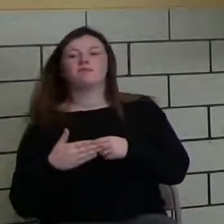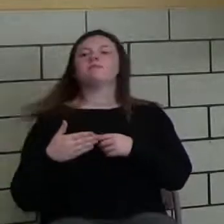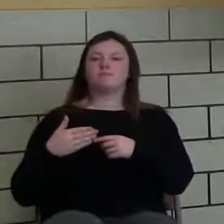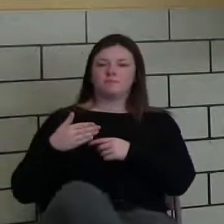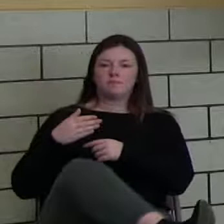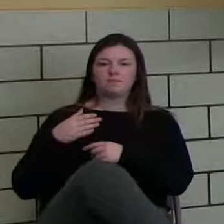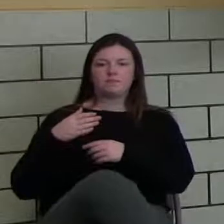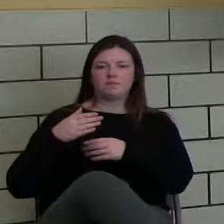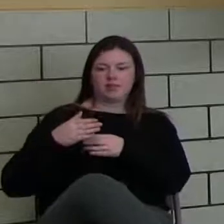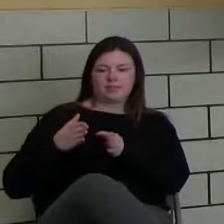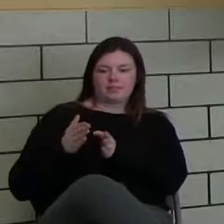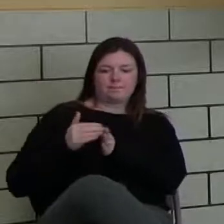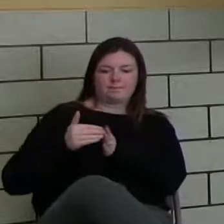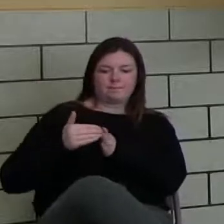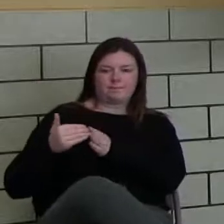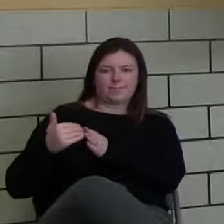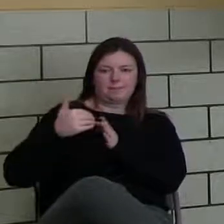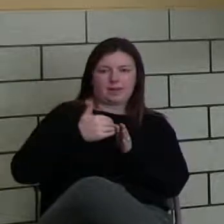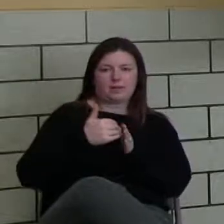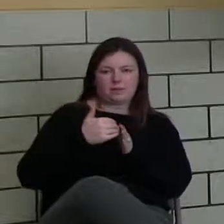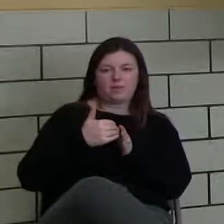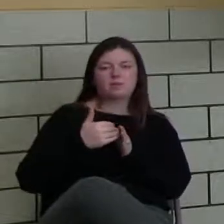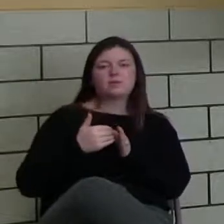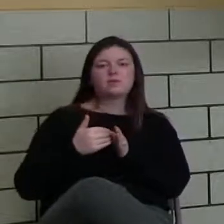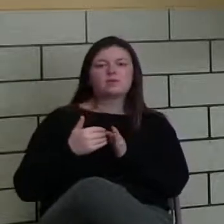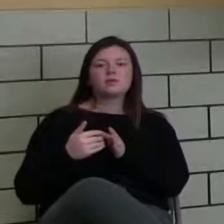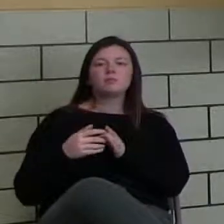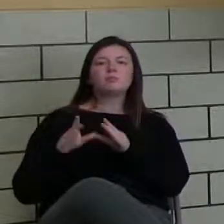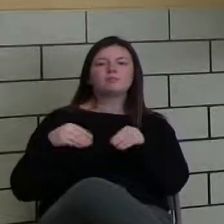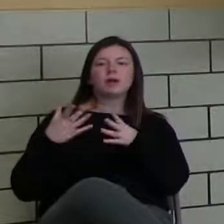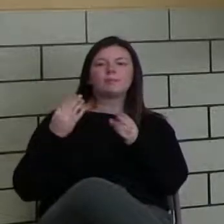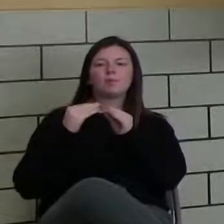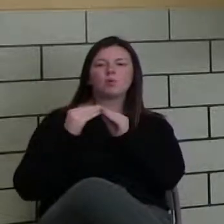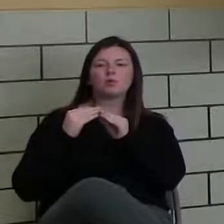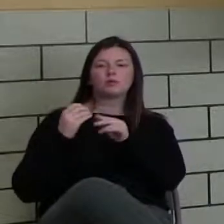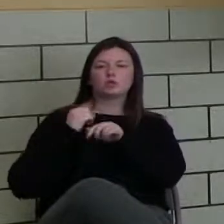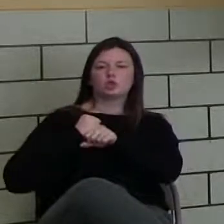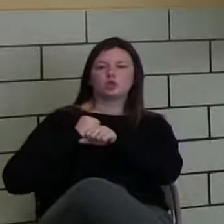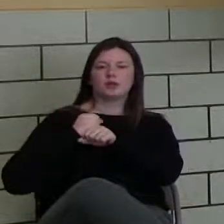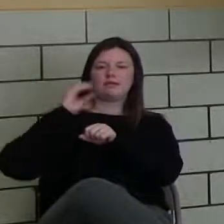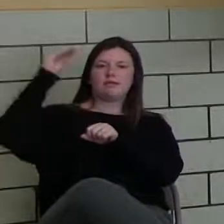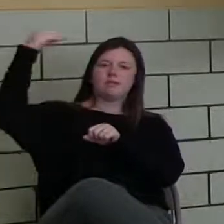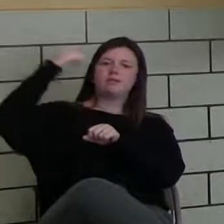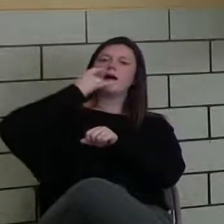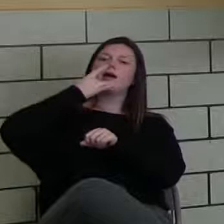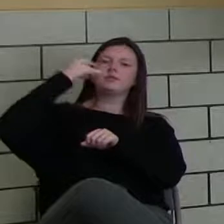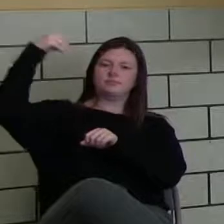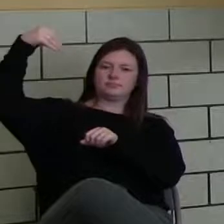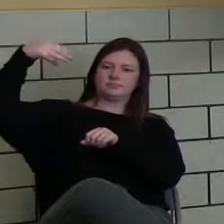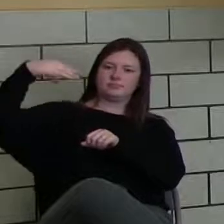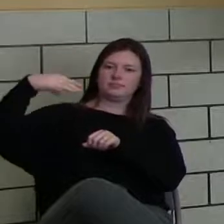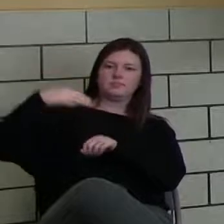security between people sitting and spending time on these benches and the traffic that's running beside